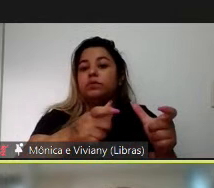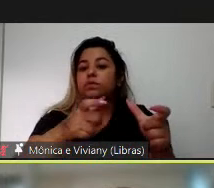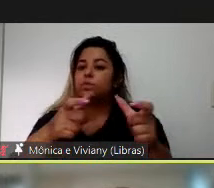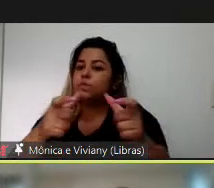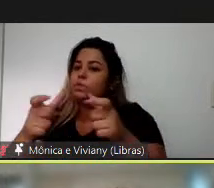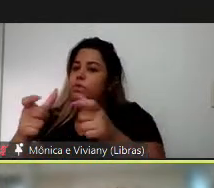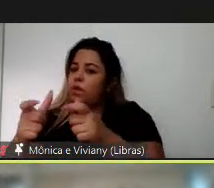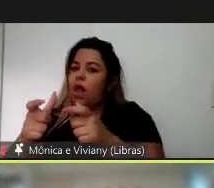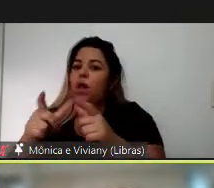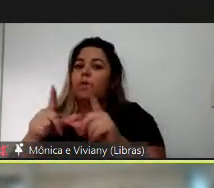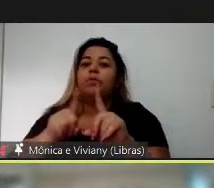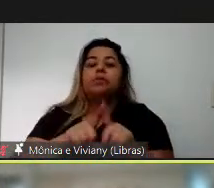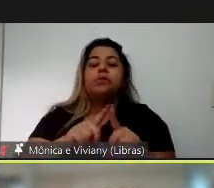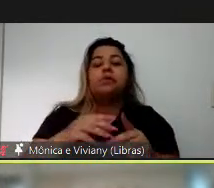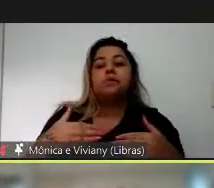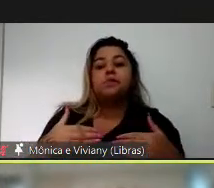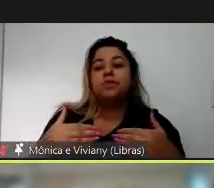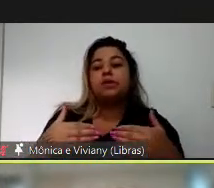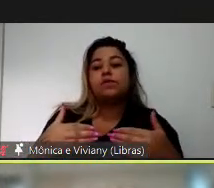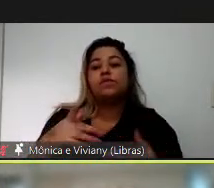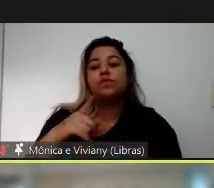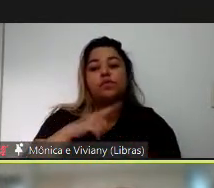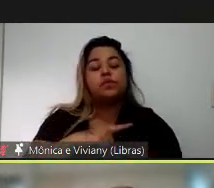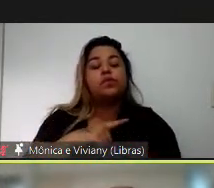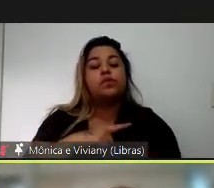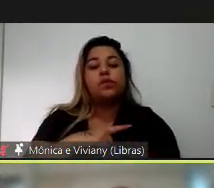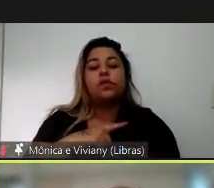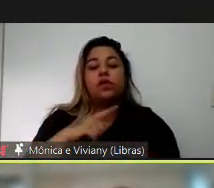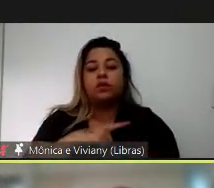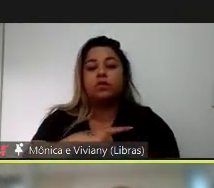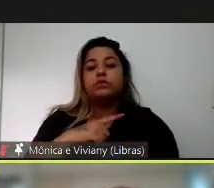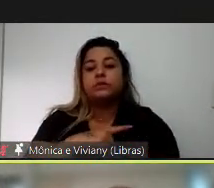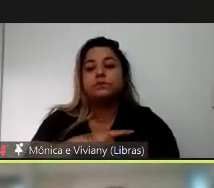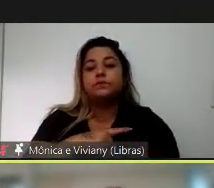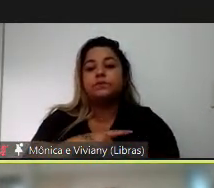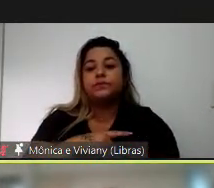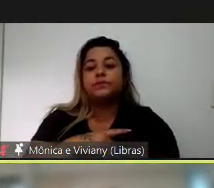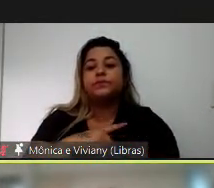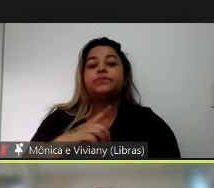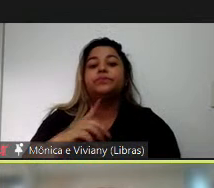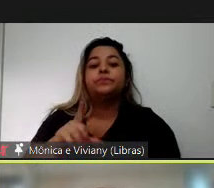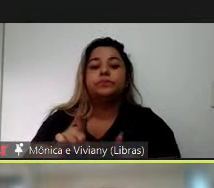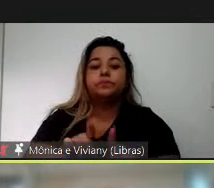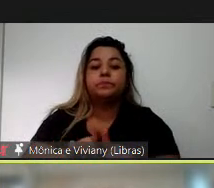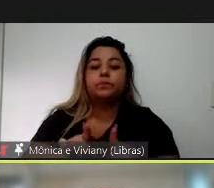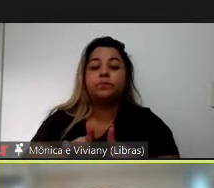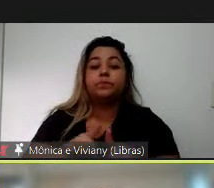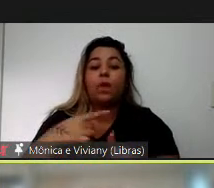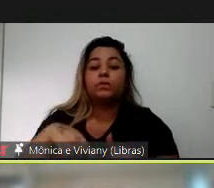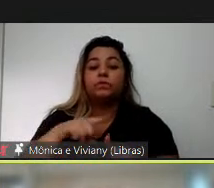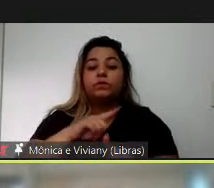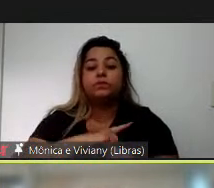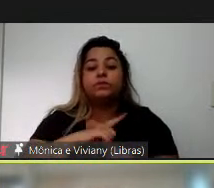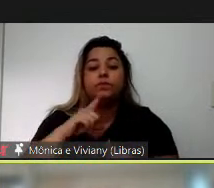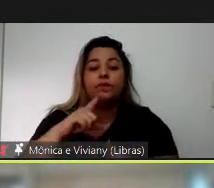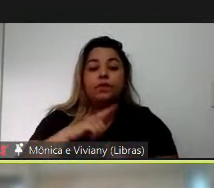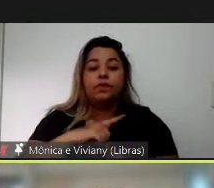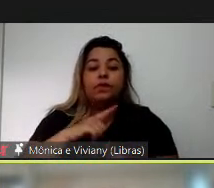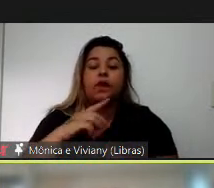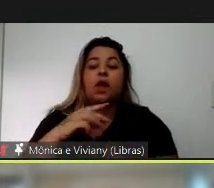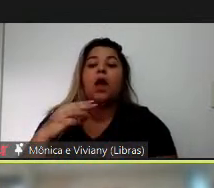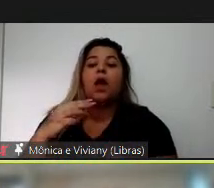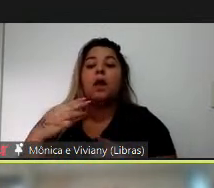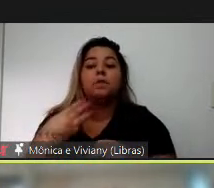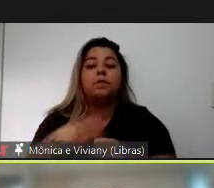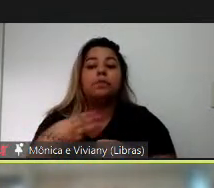place. So as a ministry, we have this role to trying to collaborate with the national institution, but we also